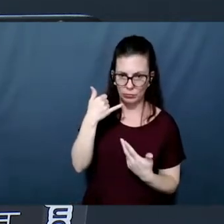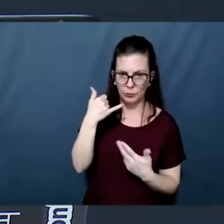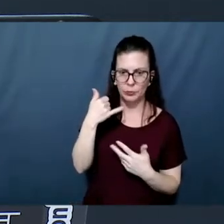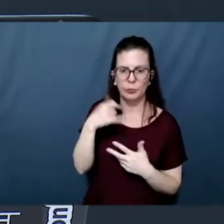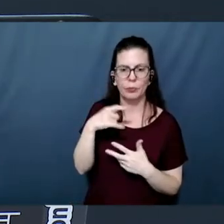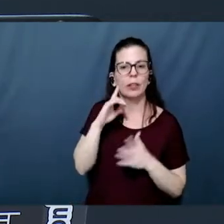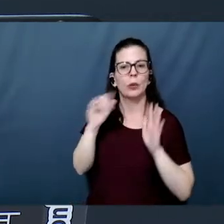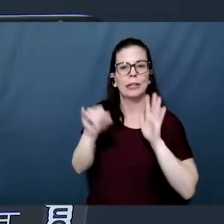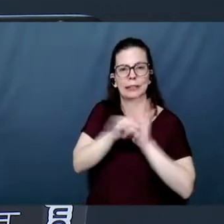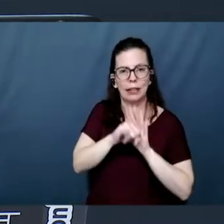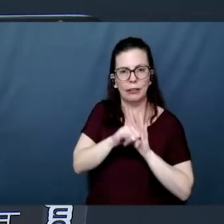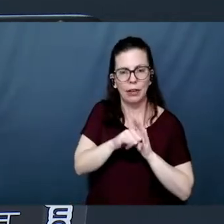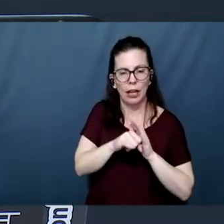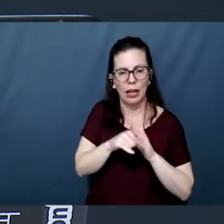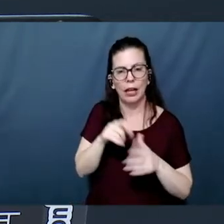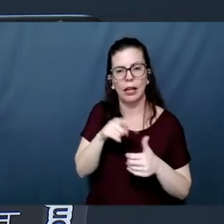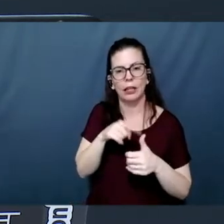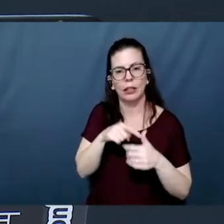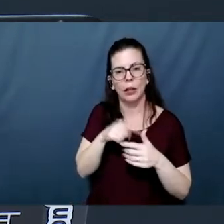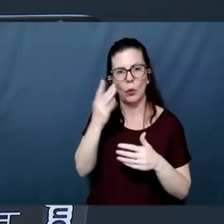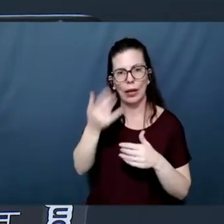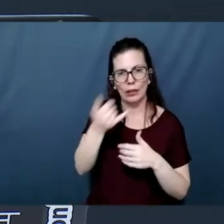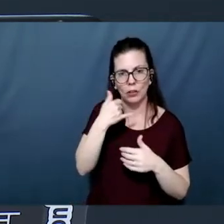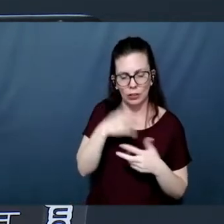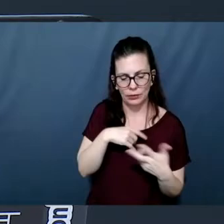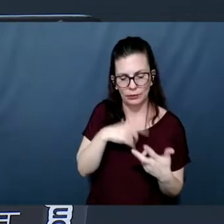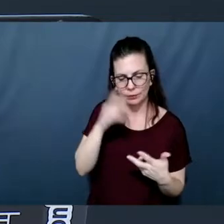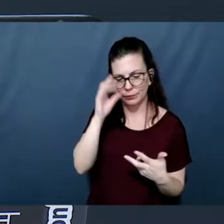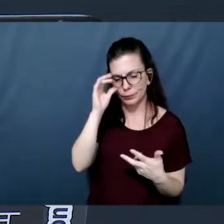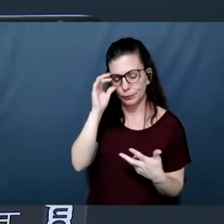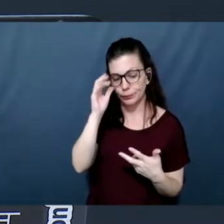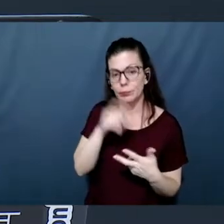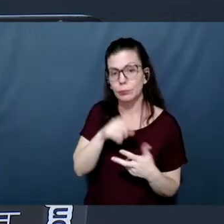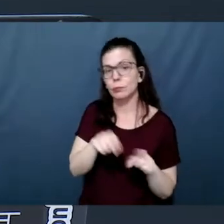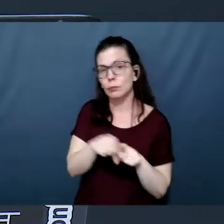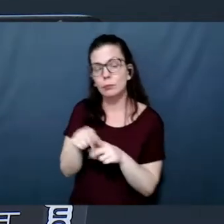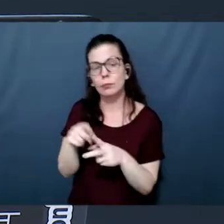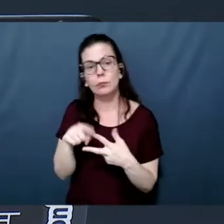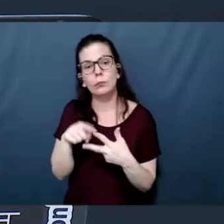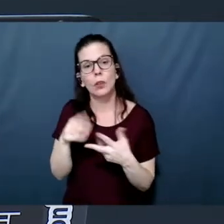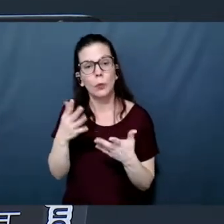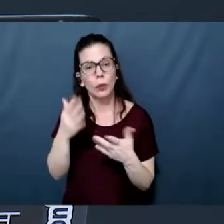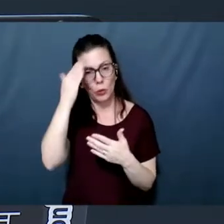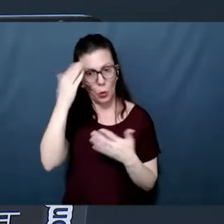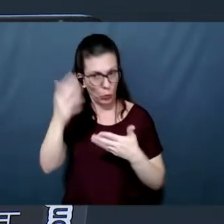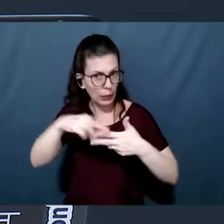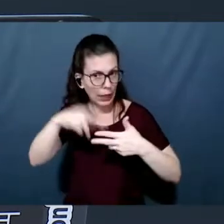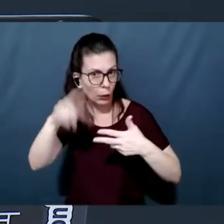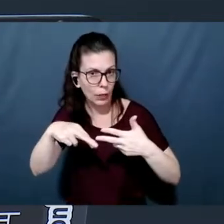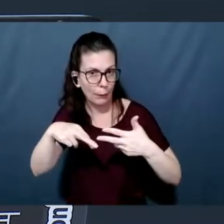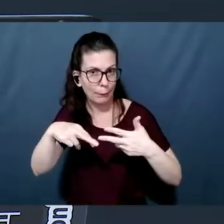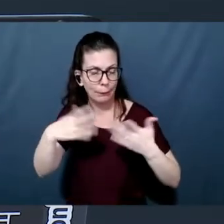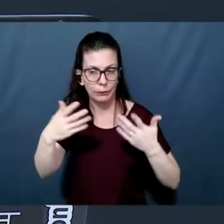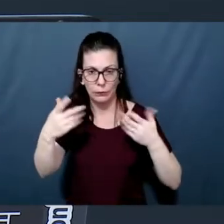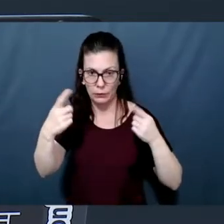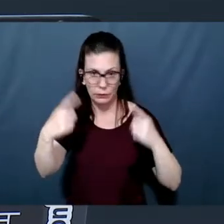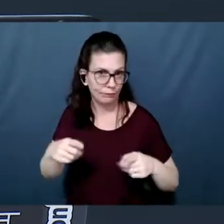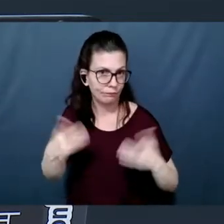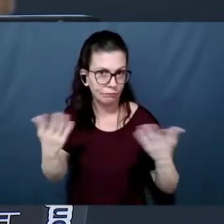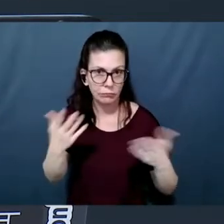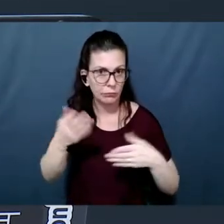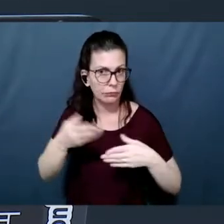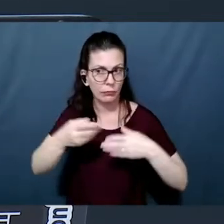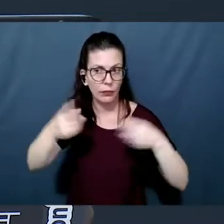that someone's calling in. At the same time, you also want to know what was the outcome of that call, right? Like what happened at the end of the call?